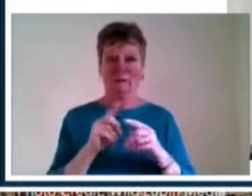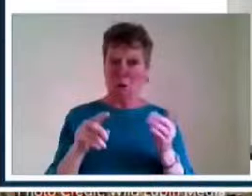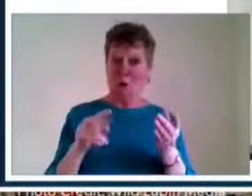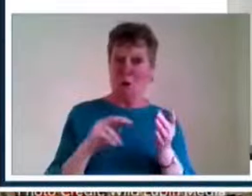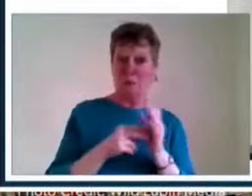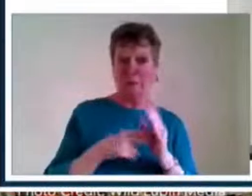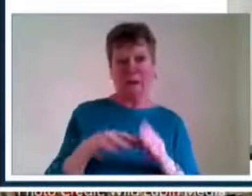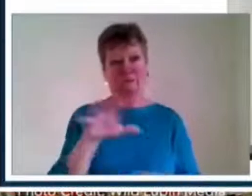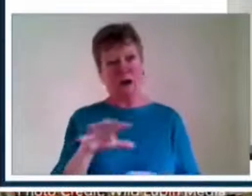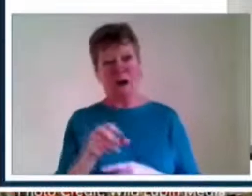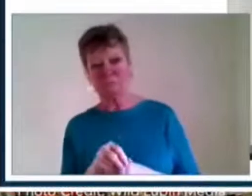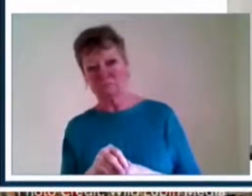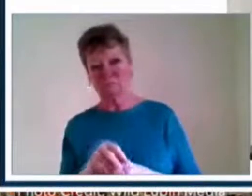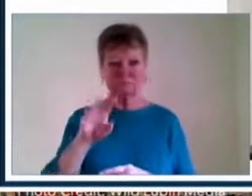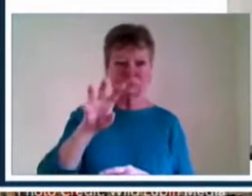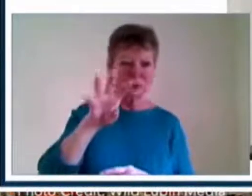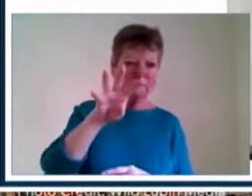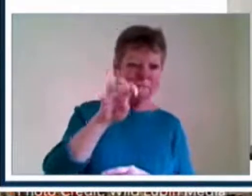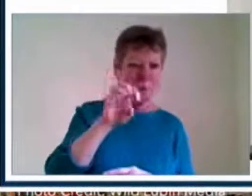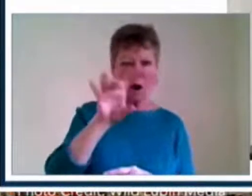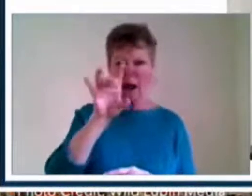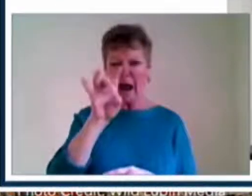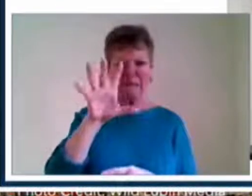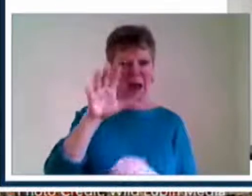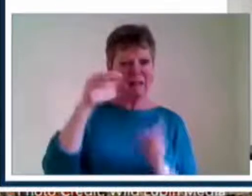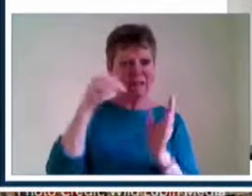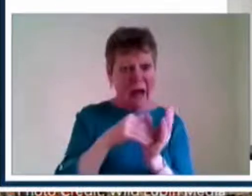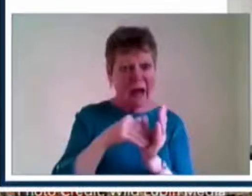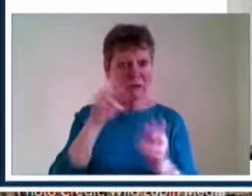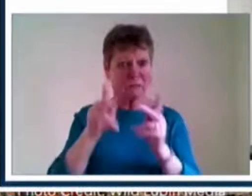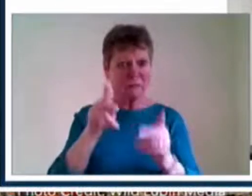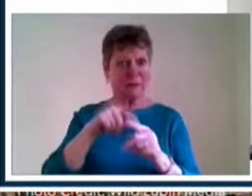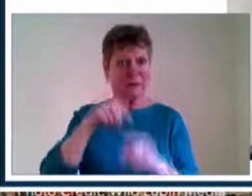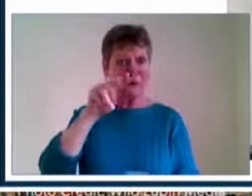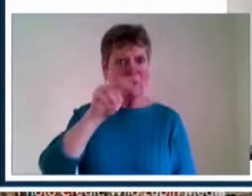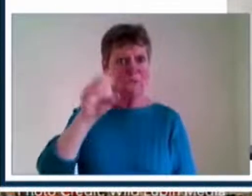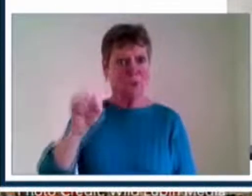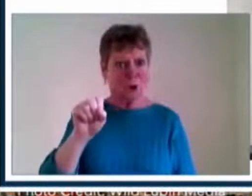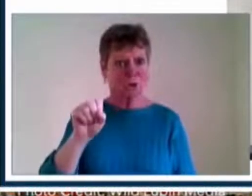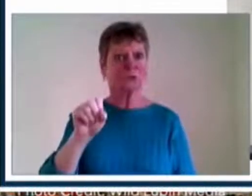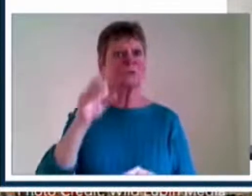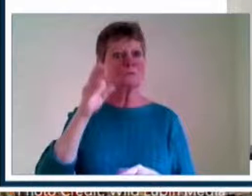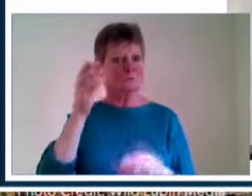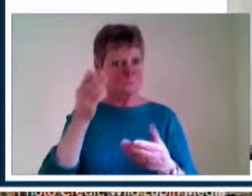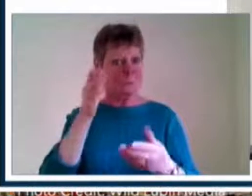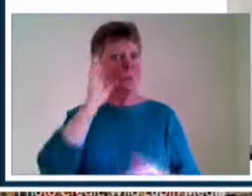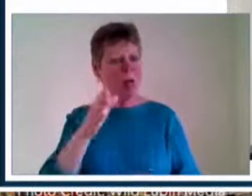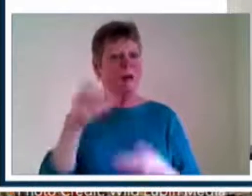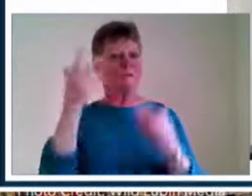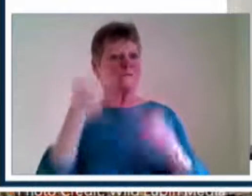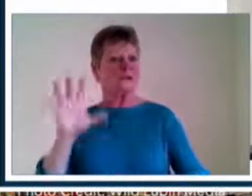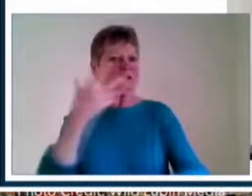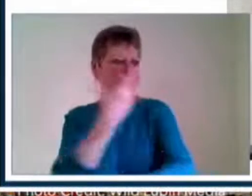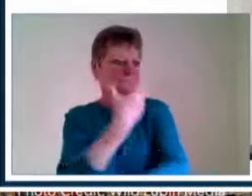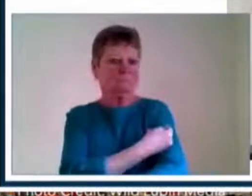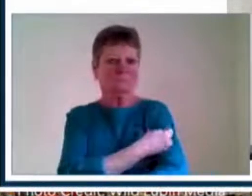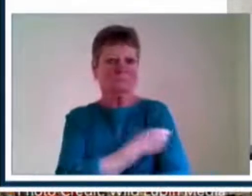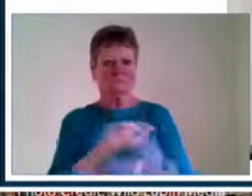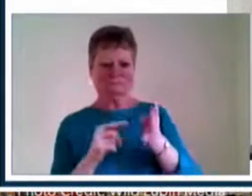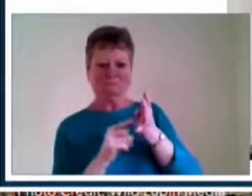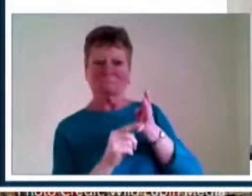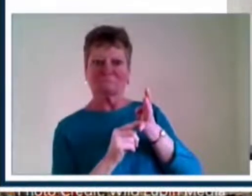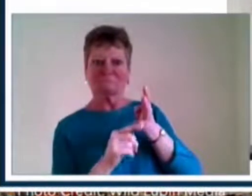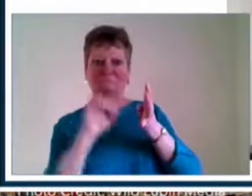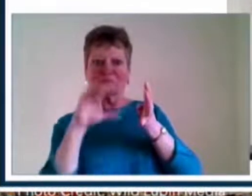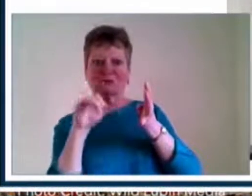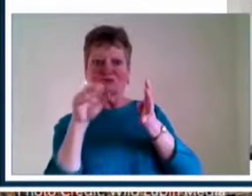of 485,000 Nova Scotians will have been boosted by the end of this month. So this